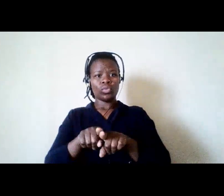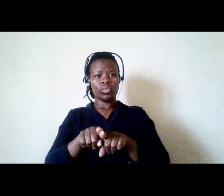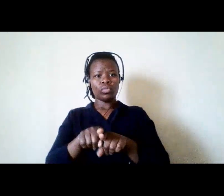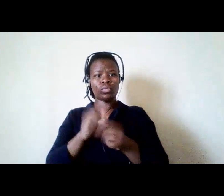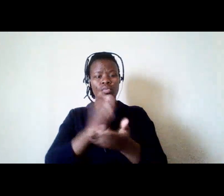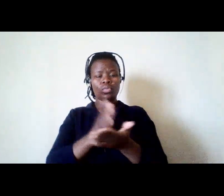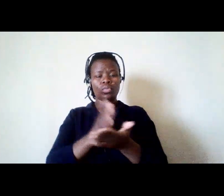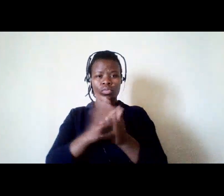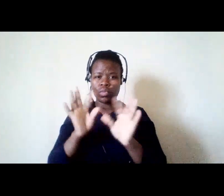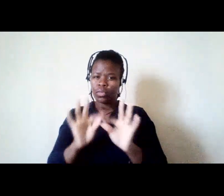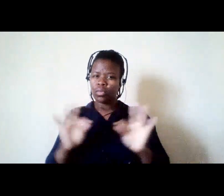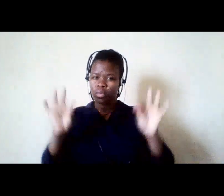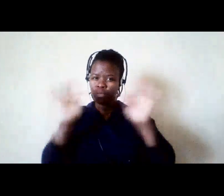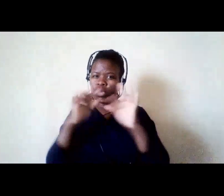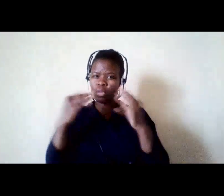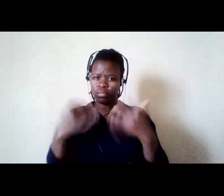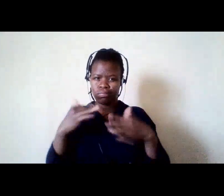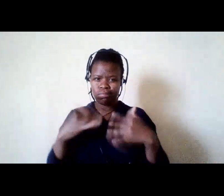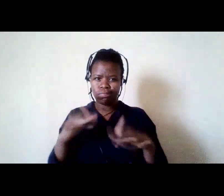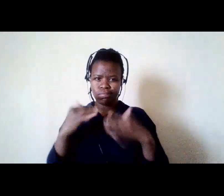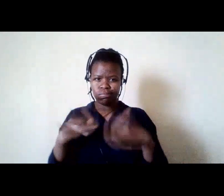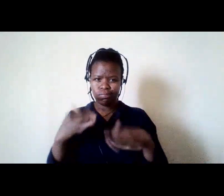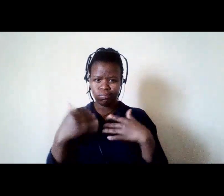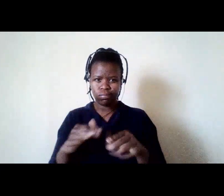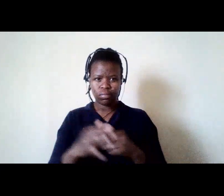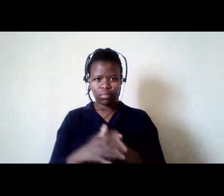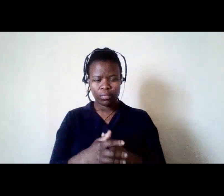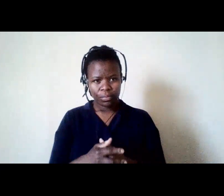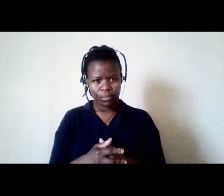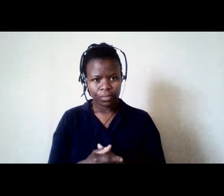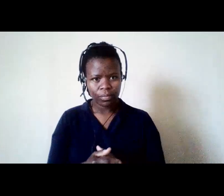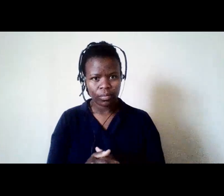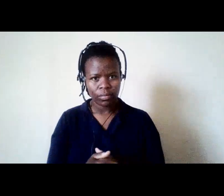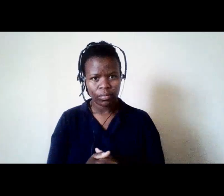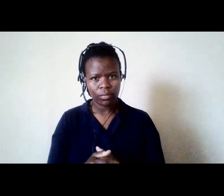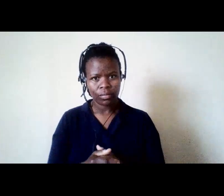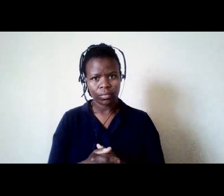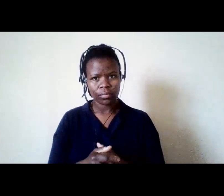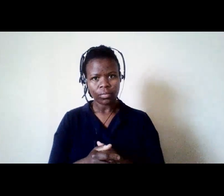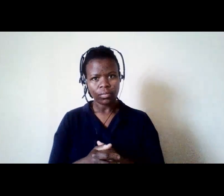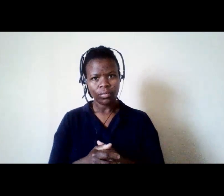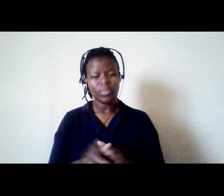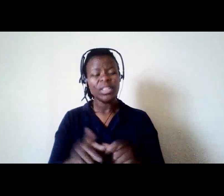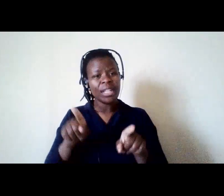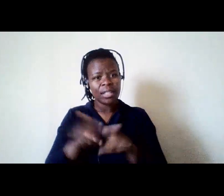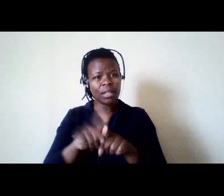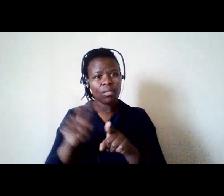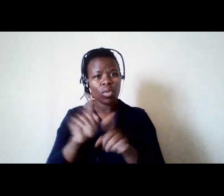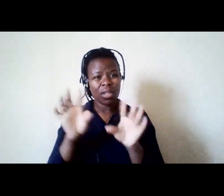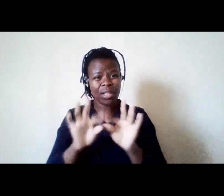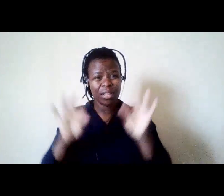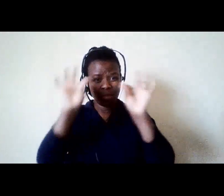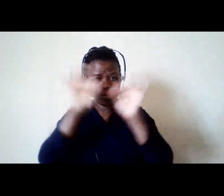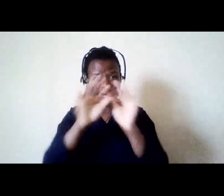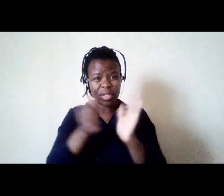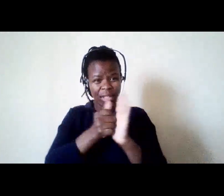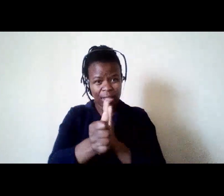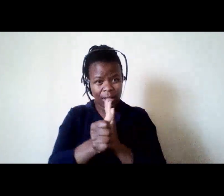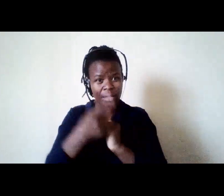about is, if you remember, we talked about that article, which is a key article for this course, which is the Broderick and Lavani's